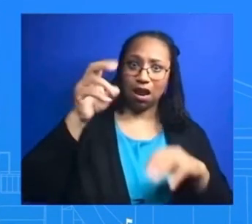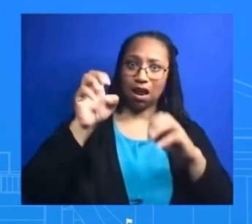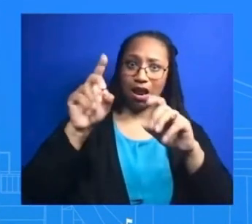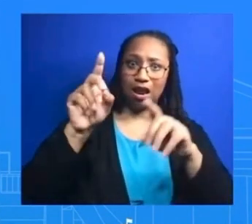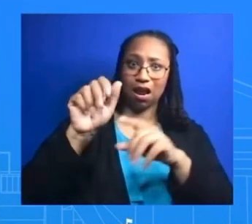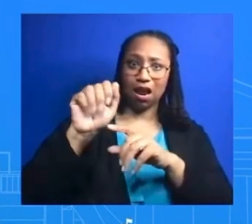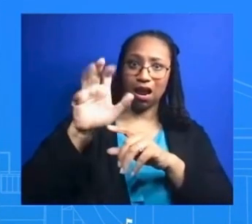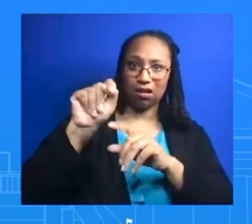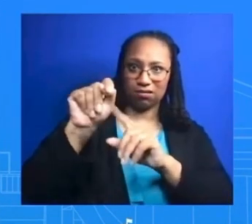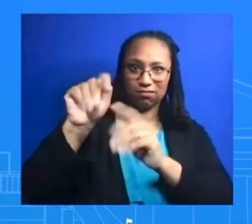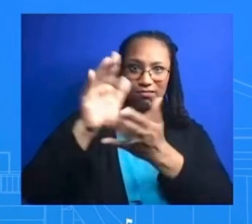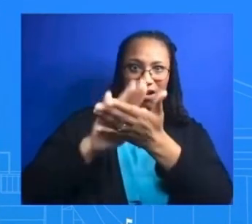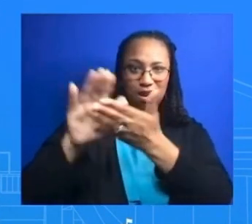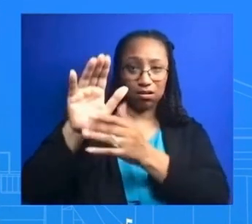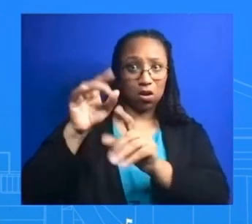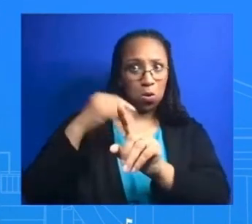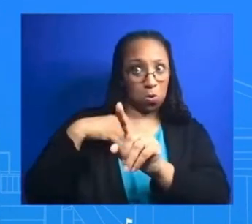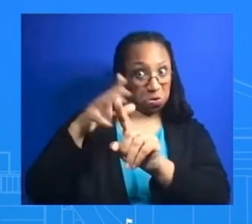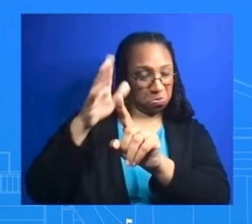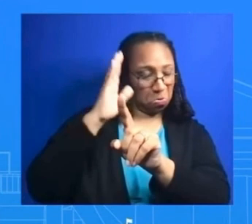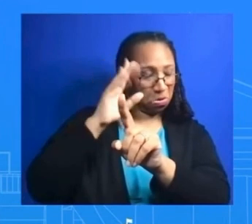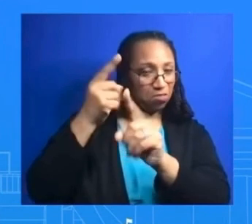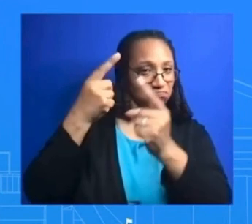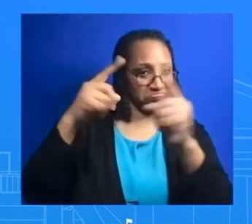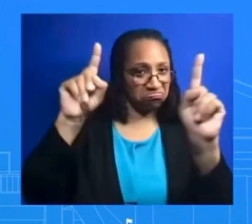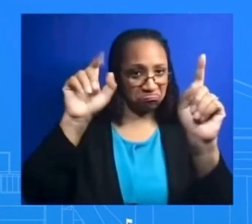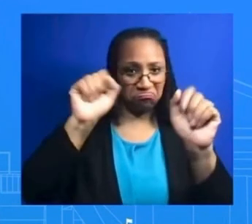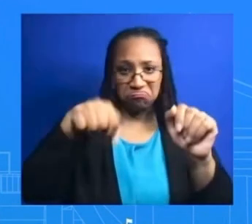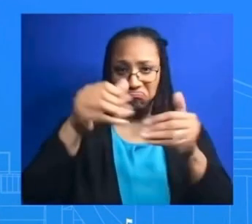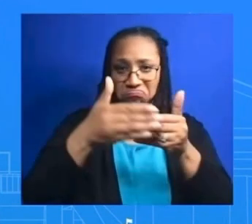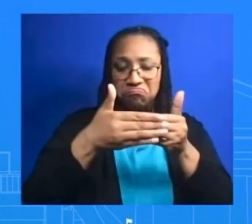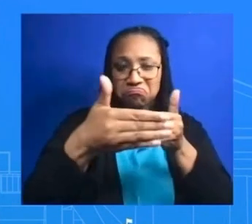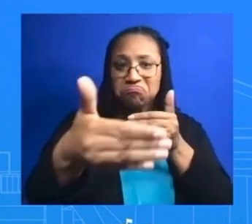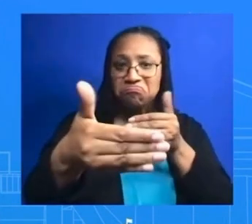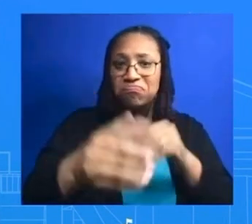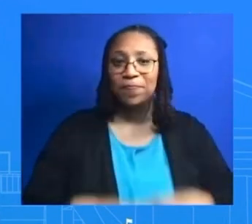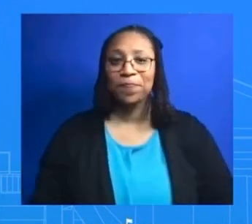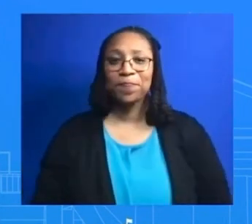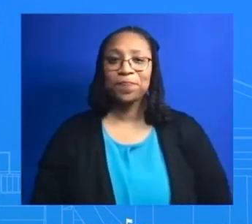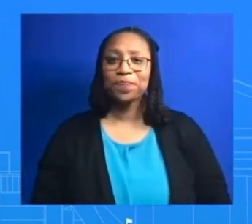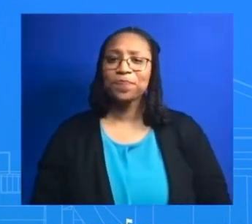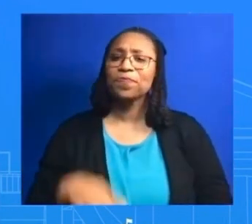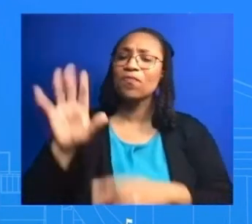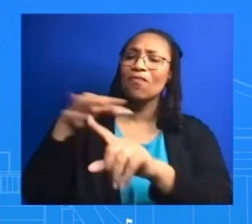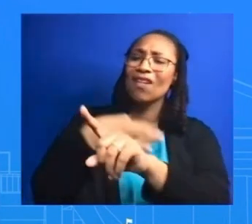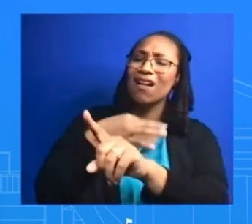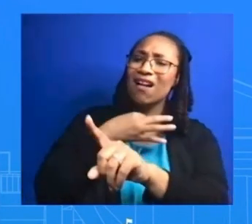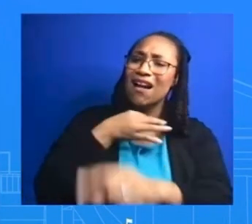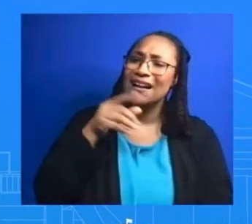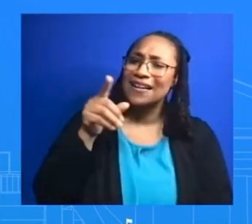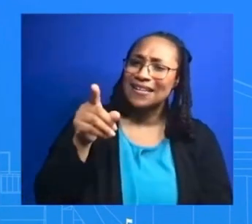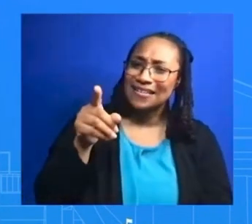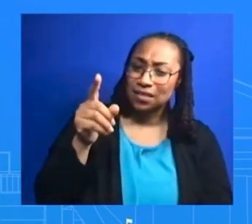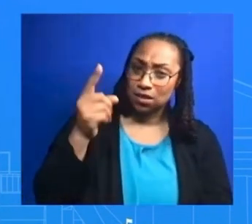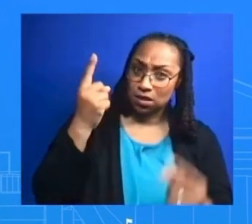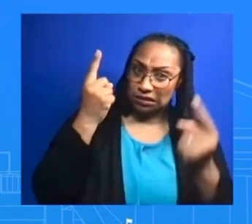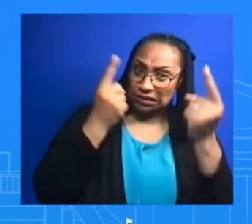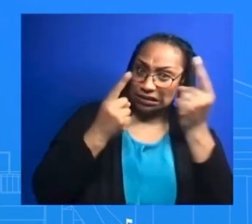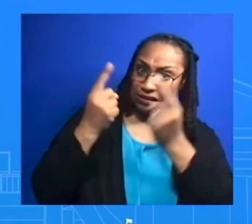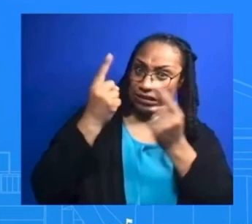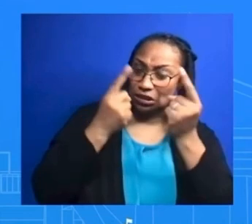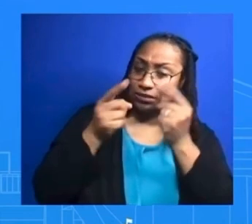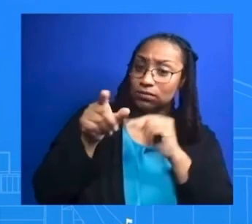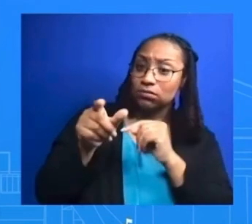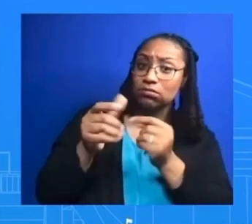Secretary Cardona, are you considering potentially raising the income threshold for those $0 monthly payments on the IDRs, or is